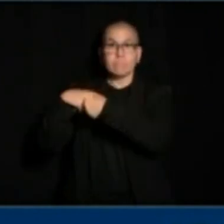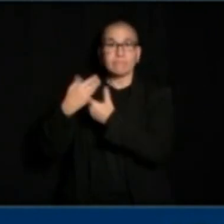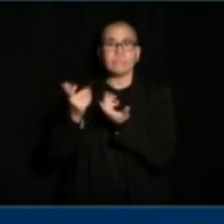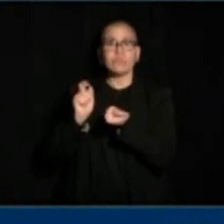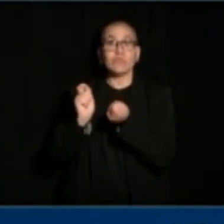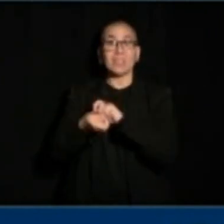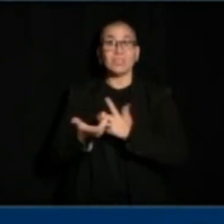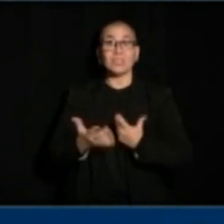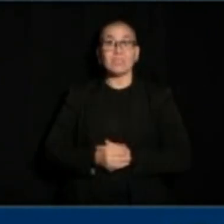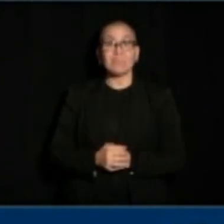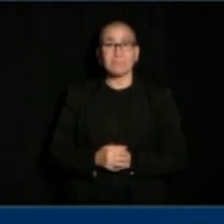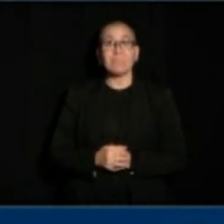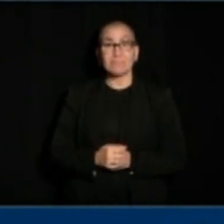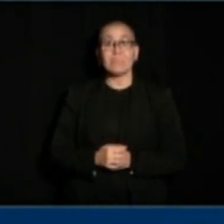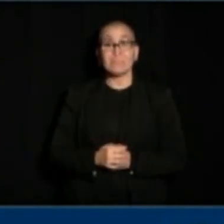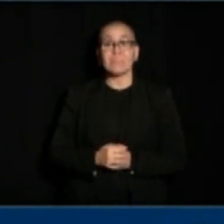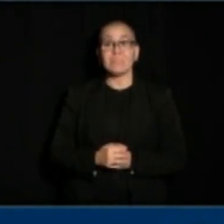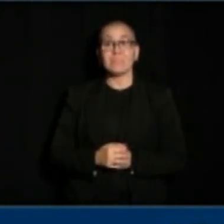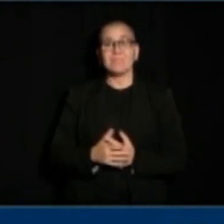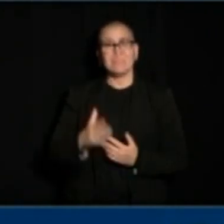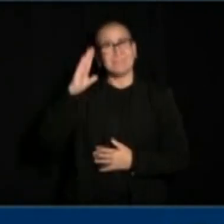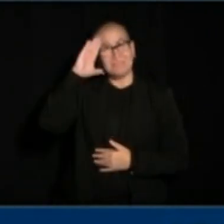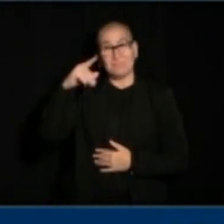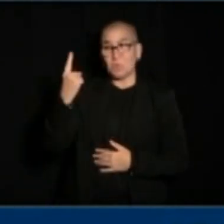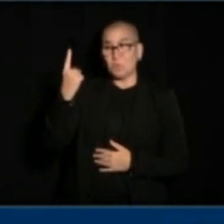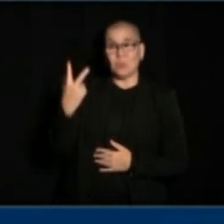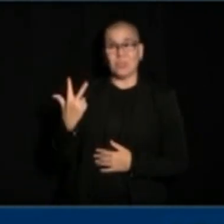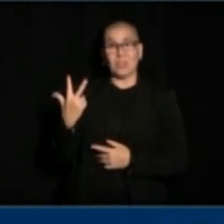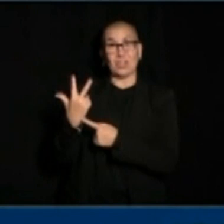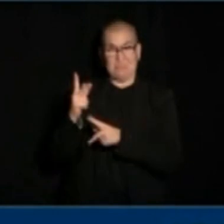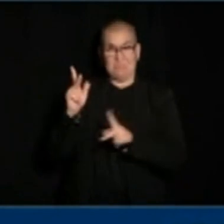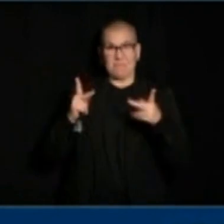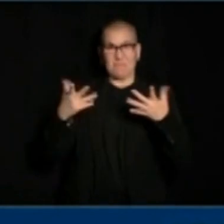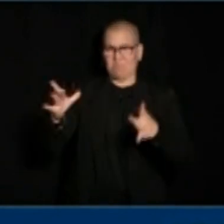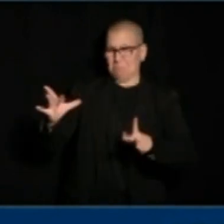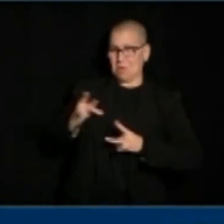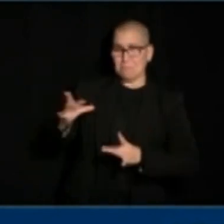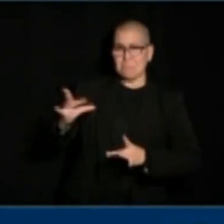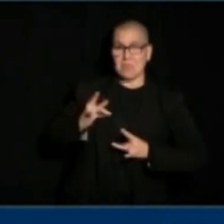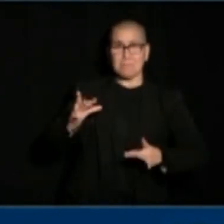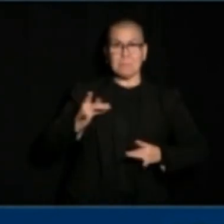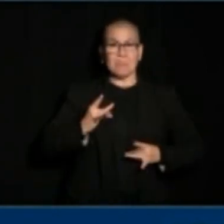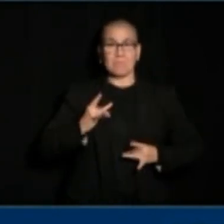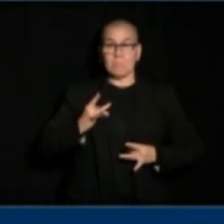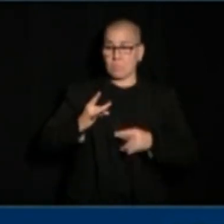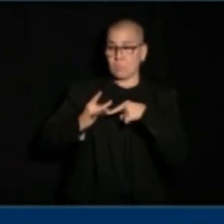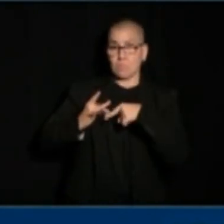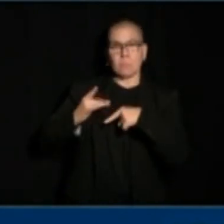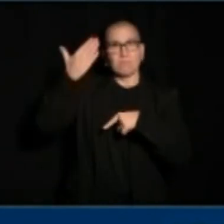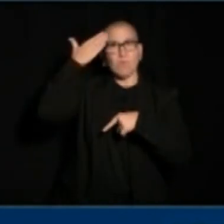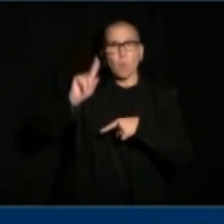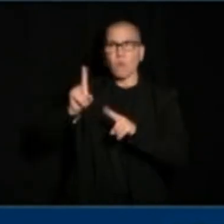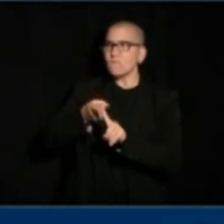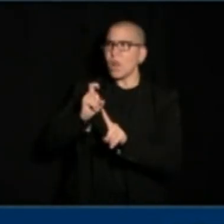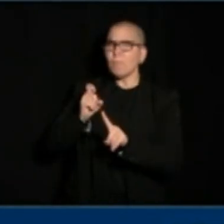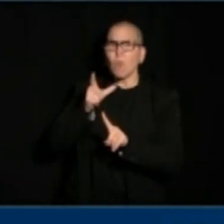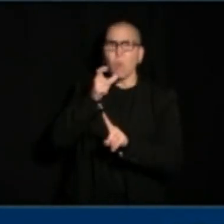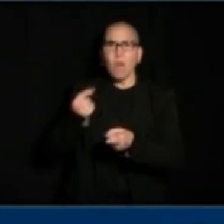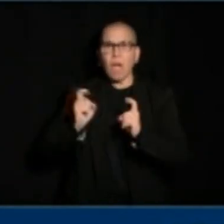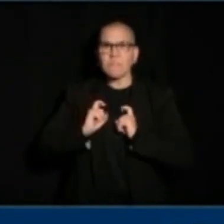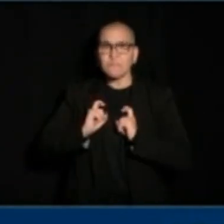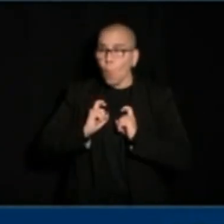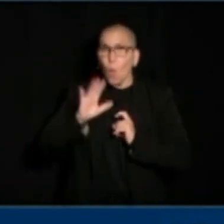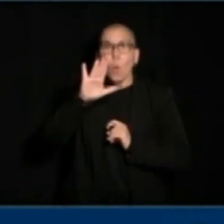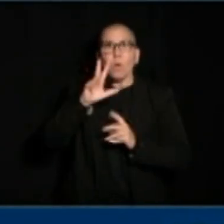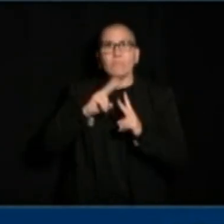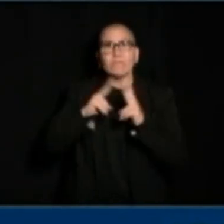now know that more than a third of the folks who are getting infected are coming from sources they don't know. That's very, very dangerous,